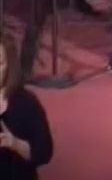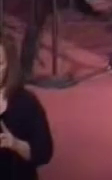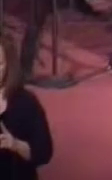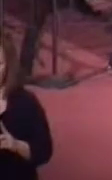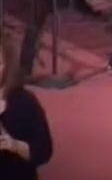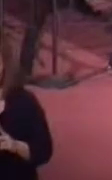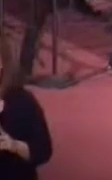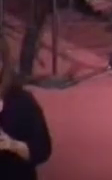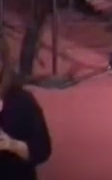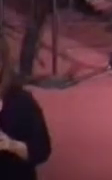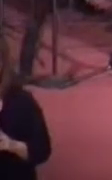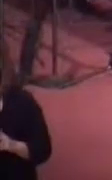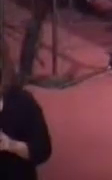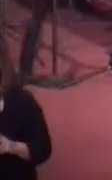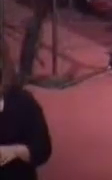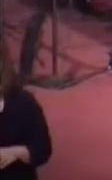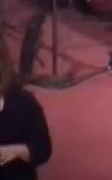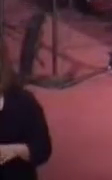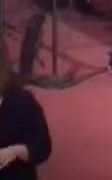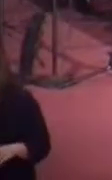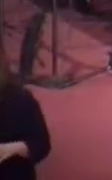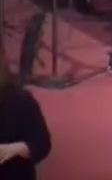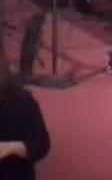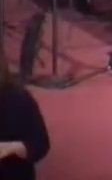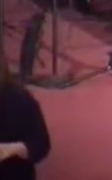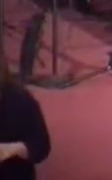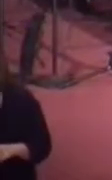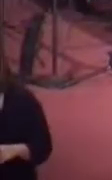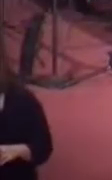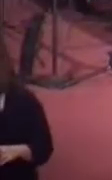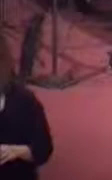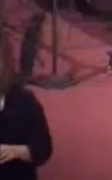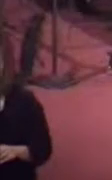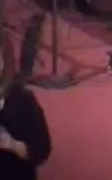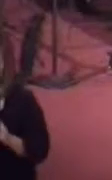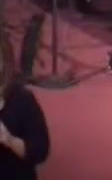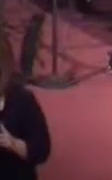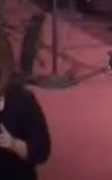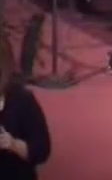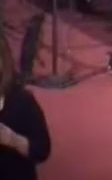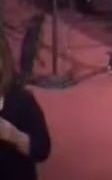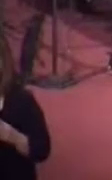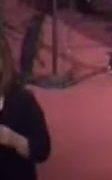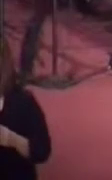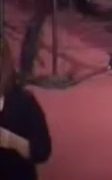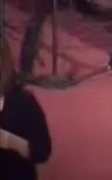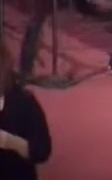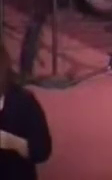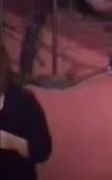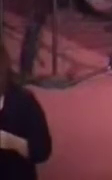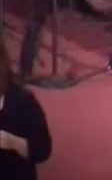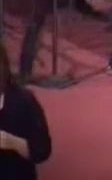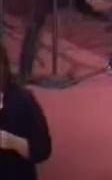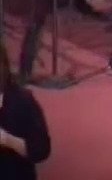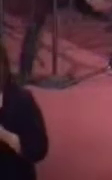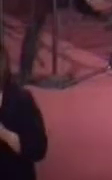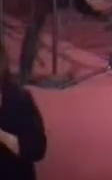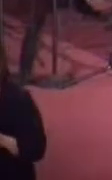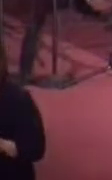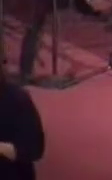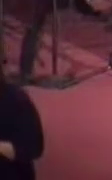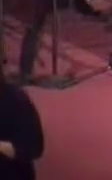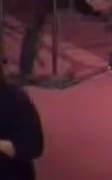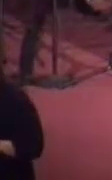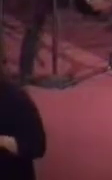influenced. They recognize that Daniel would not obey man but God, and so they seek to put a trap. And the context is very,